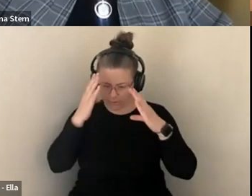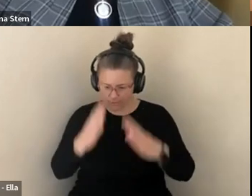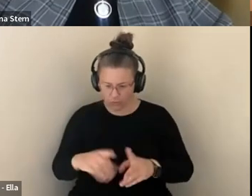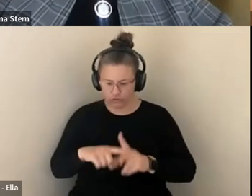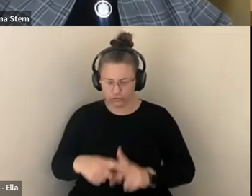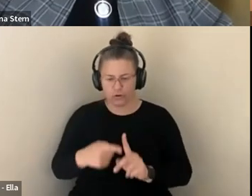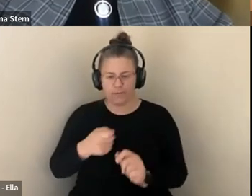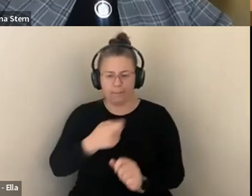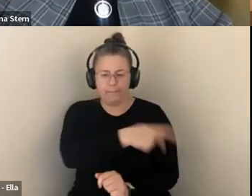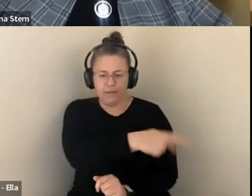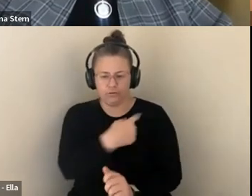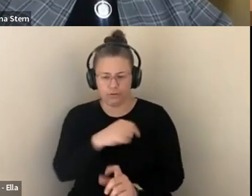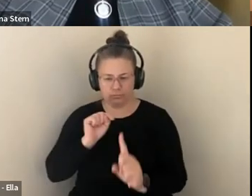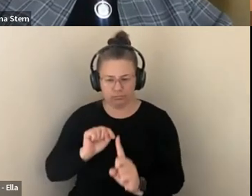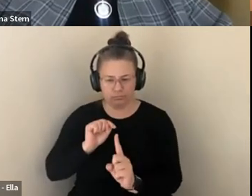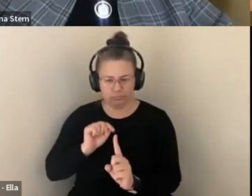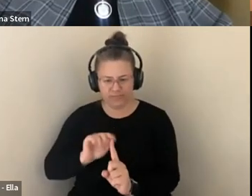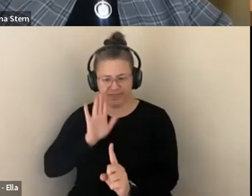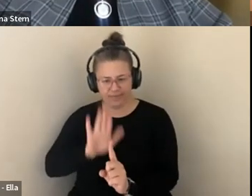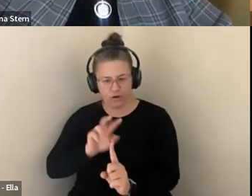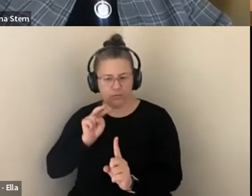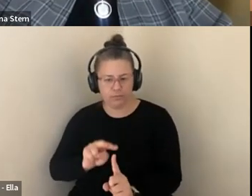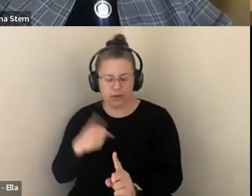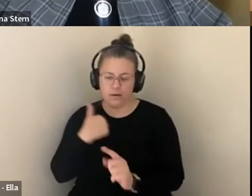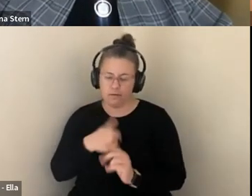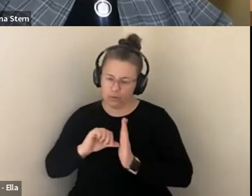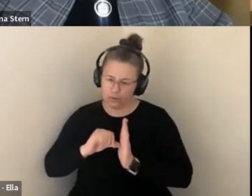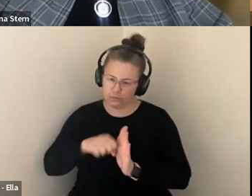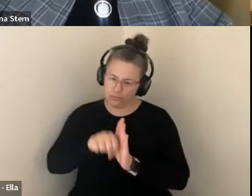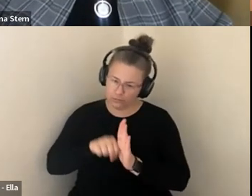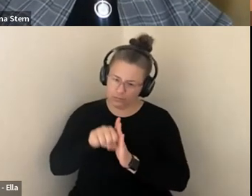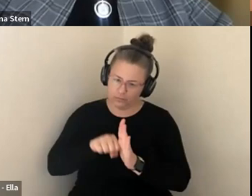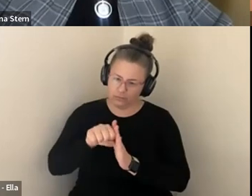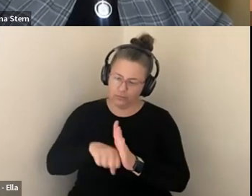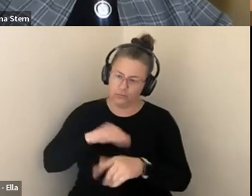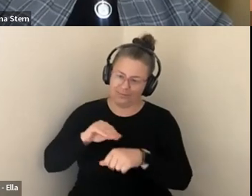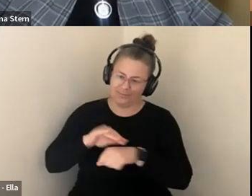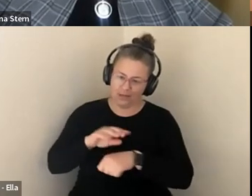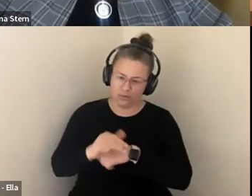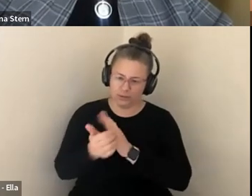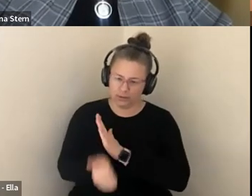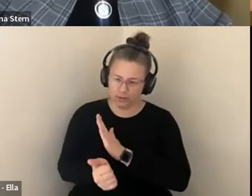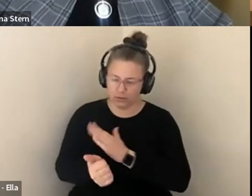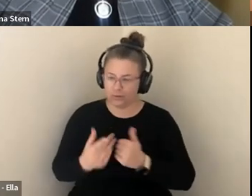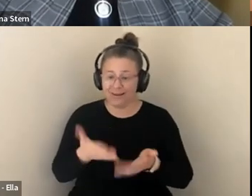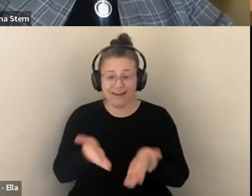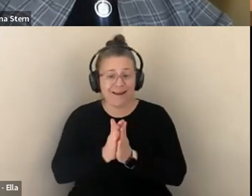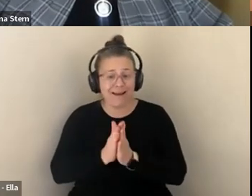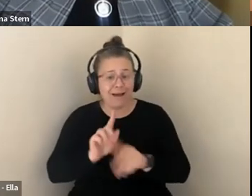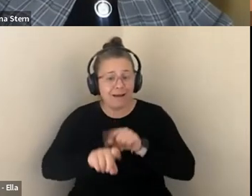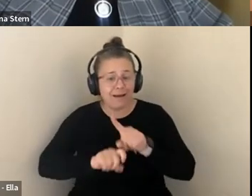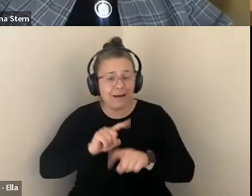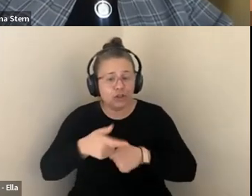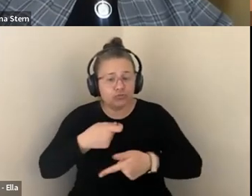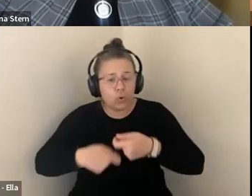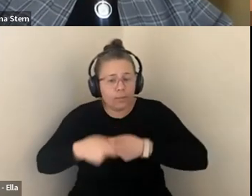starting from the patient's perspective. And we spend a lot of time emphasizing counseling skills, really, like how do you begin? How do you ask those probing questions to understand where your client is